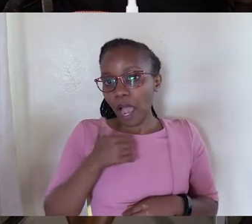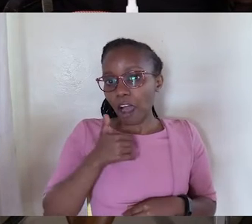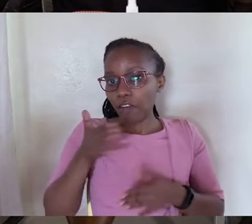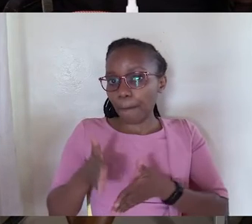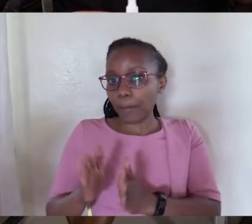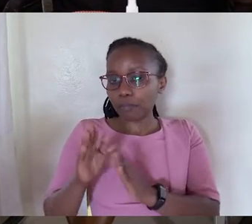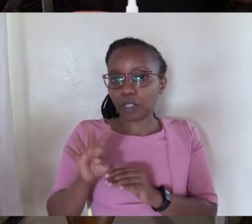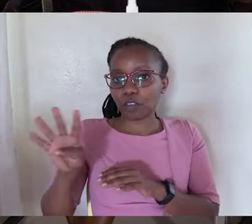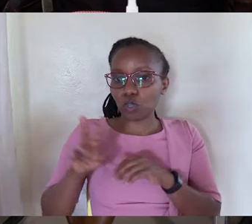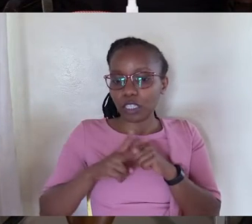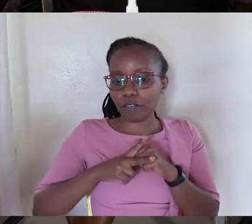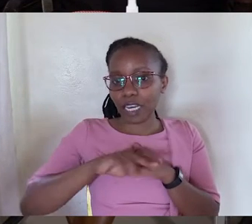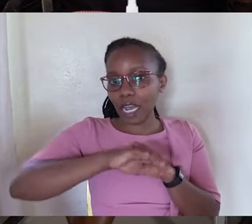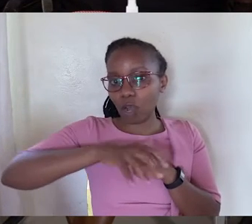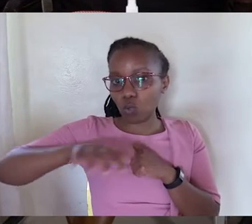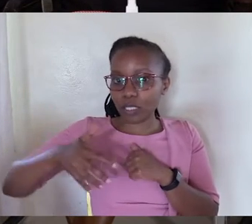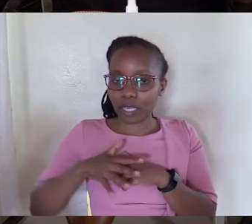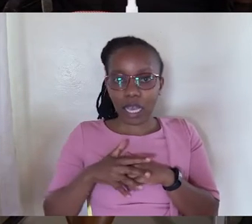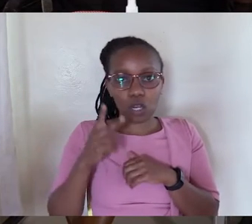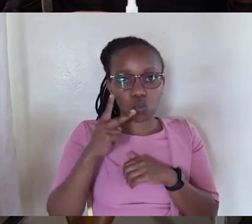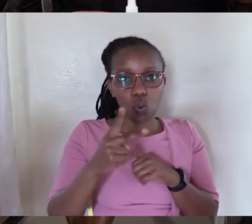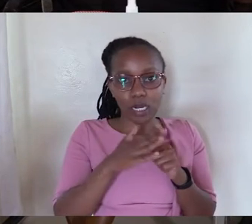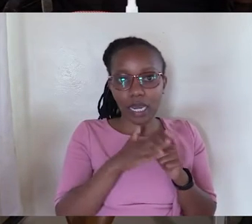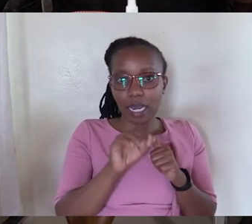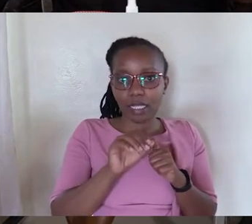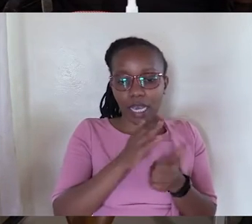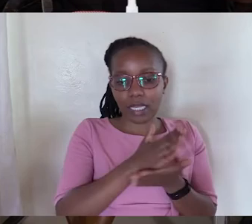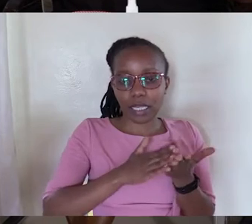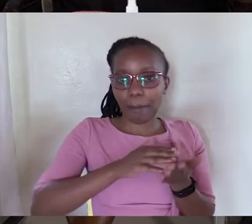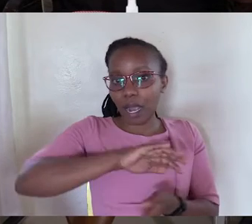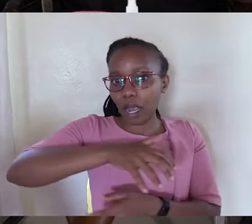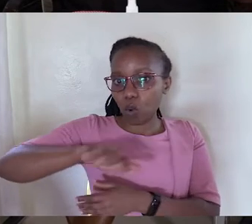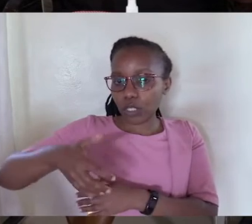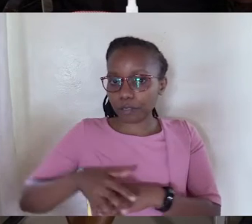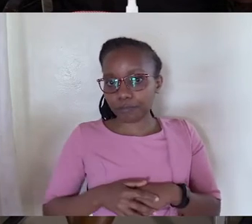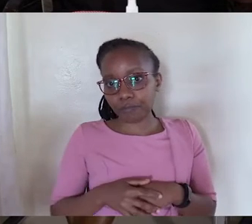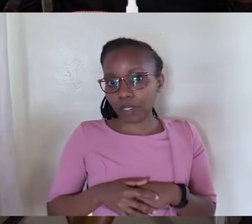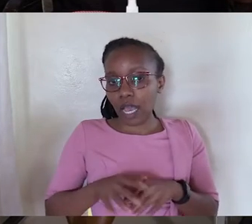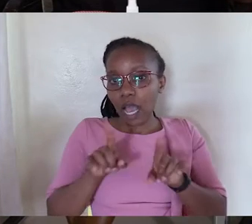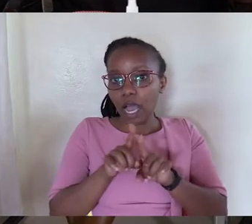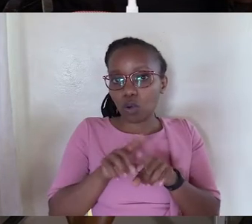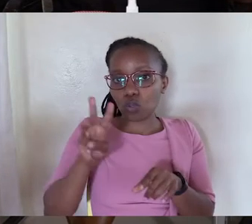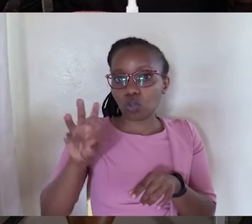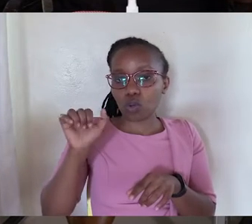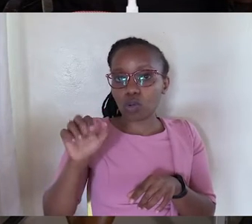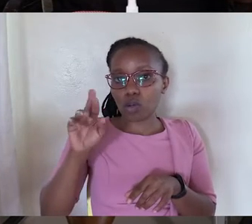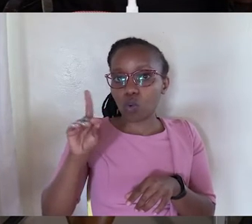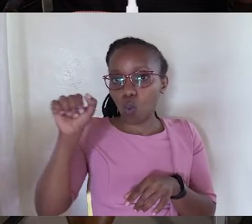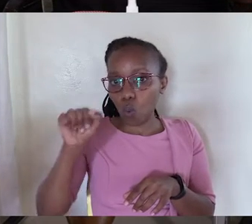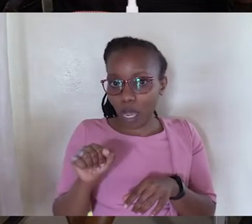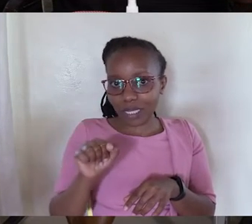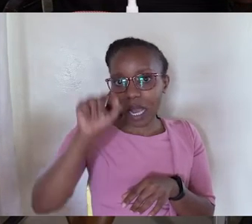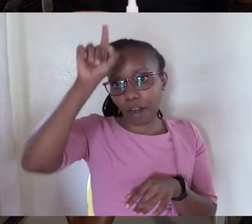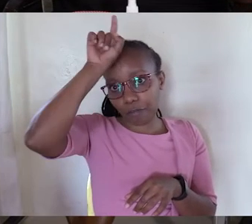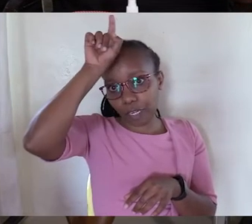into the 47 counties and 290 constituencies and down to the wards and to the villages. So